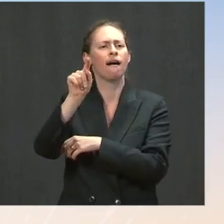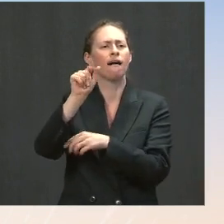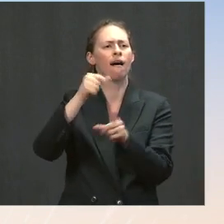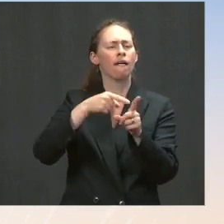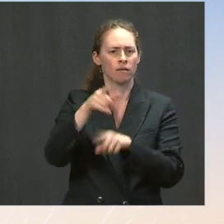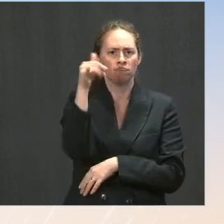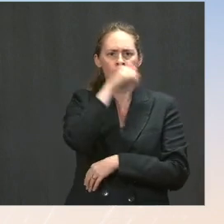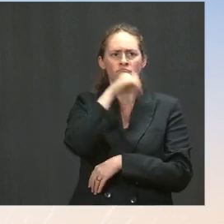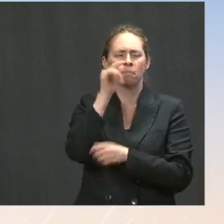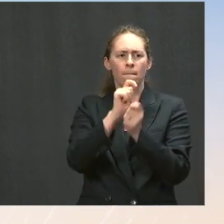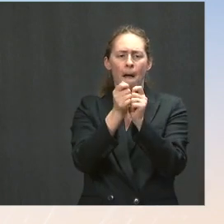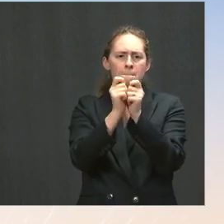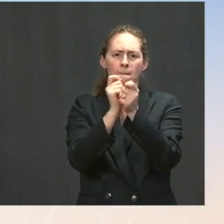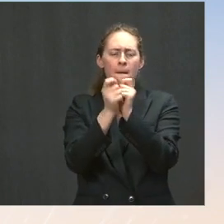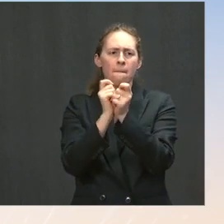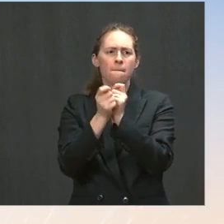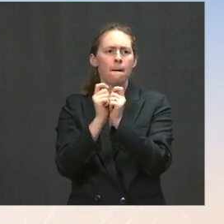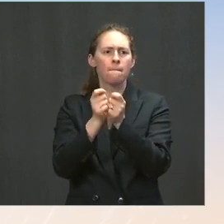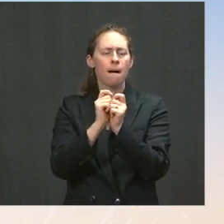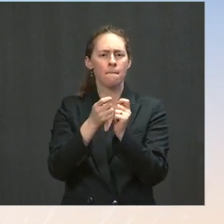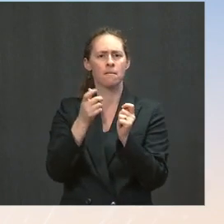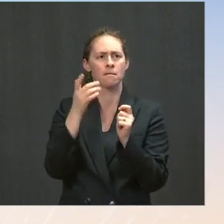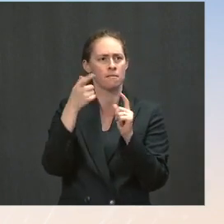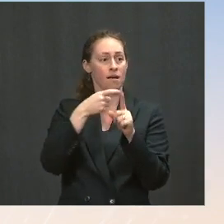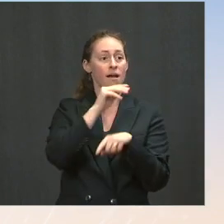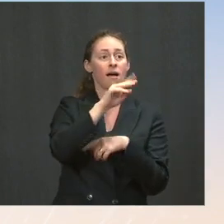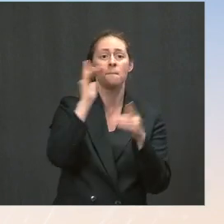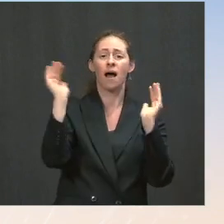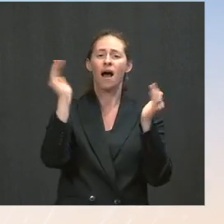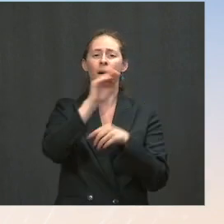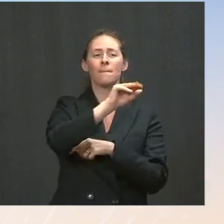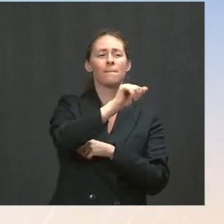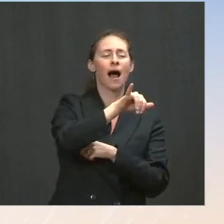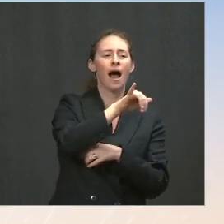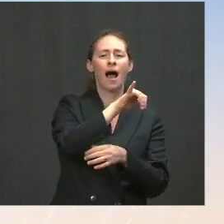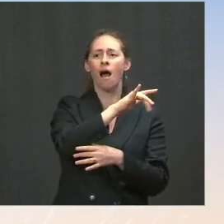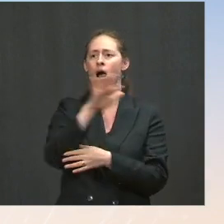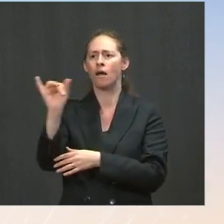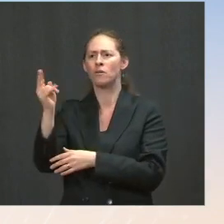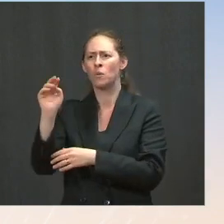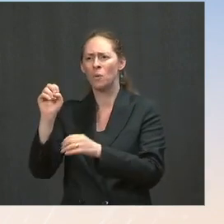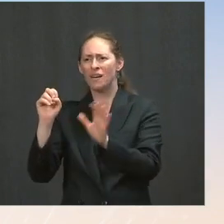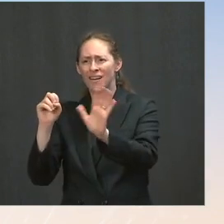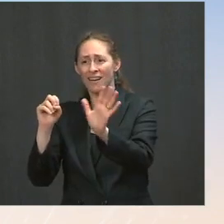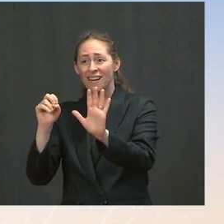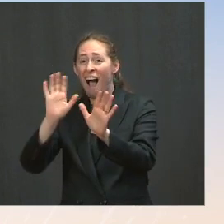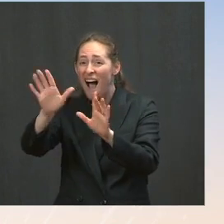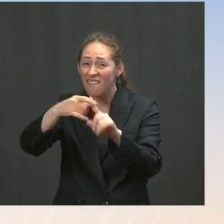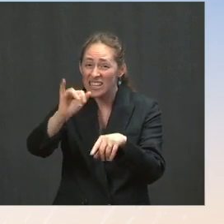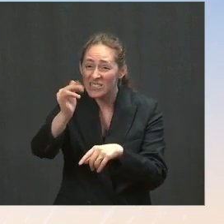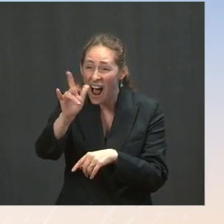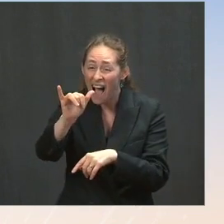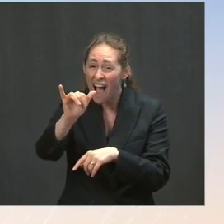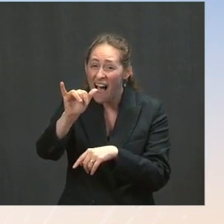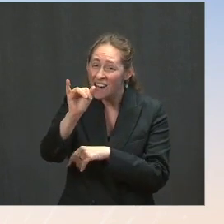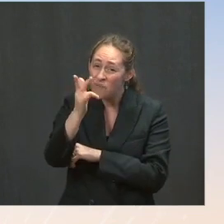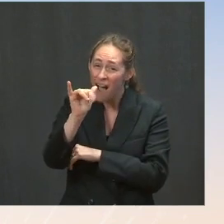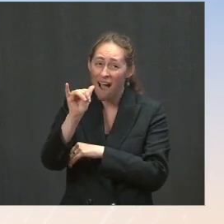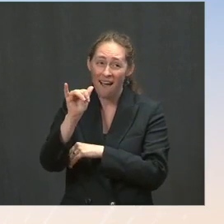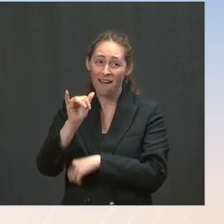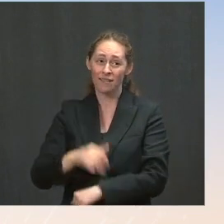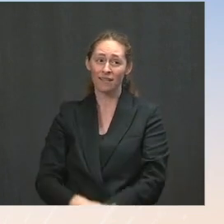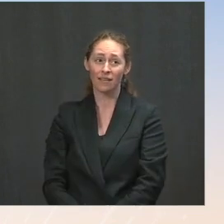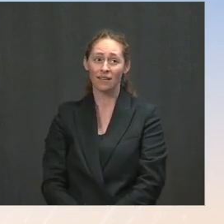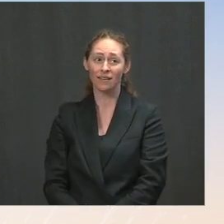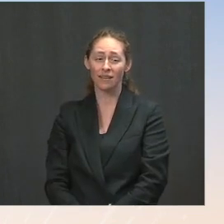June might not be representative of what's happening now. This is from July. A number of these examples are from July. It was only July 9th, I think,